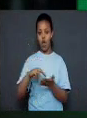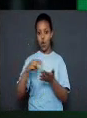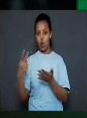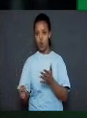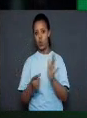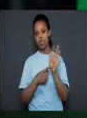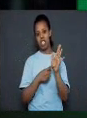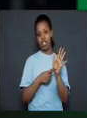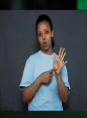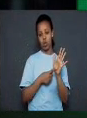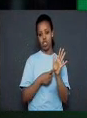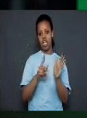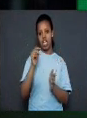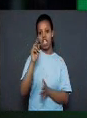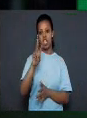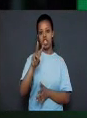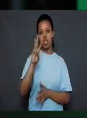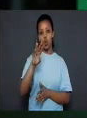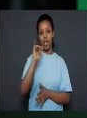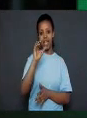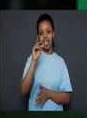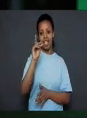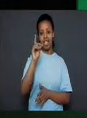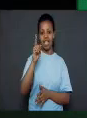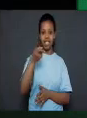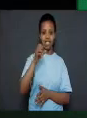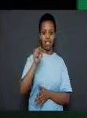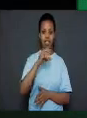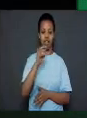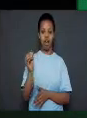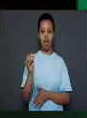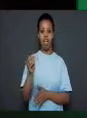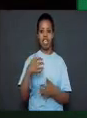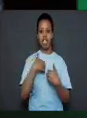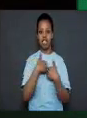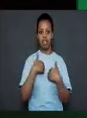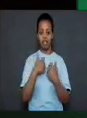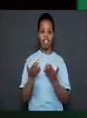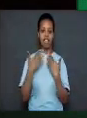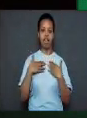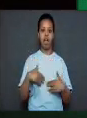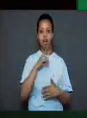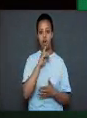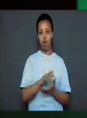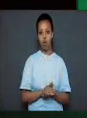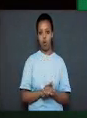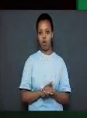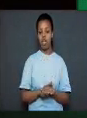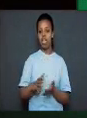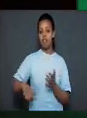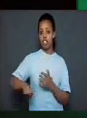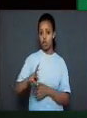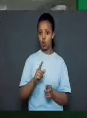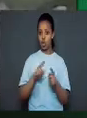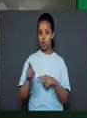leaves, twigs, and animal droppings. Like vegetation, many